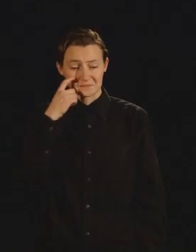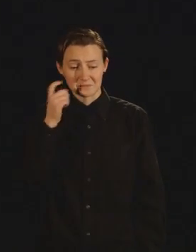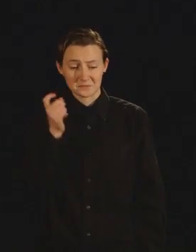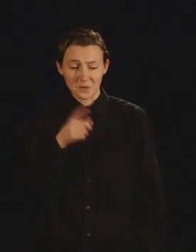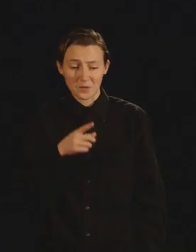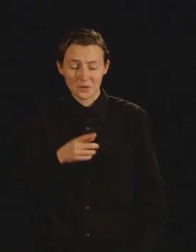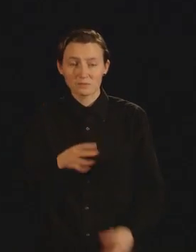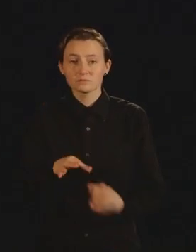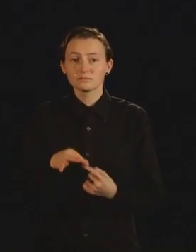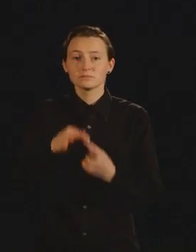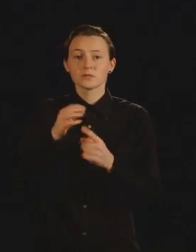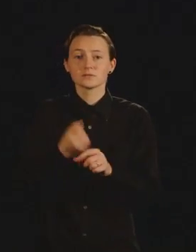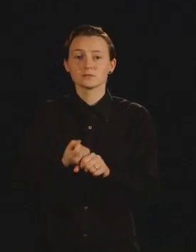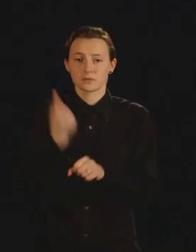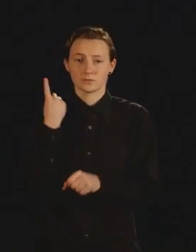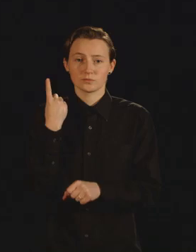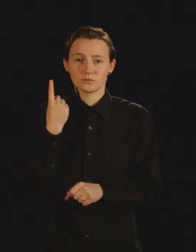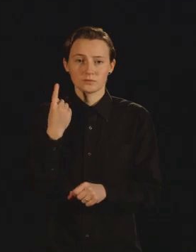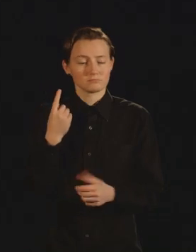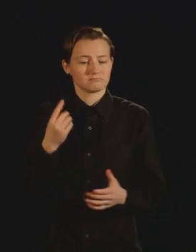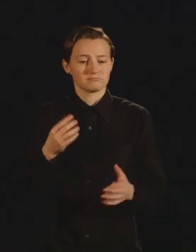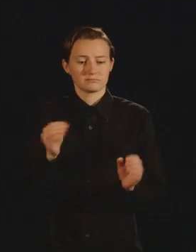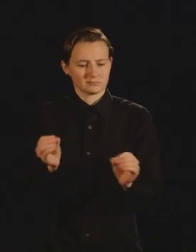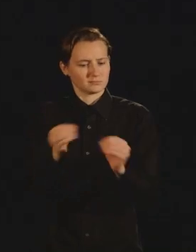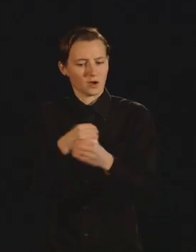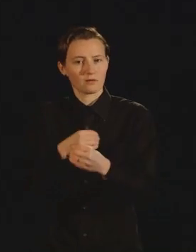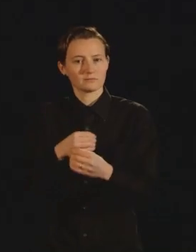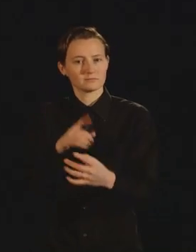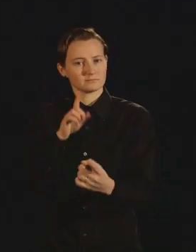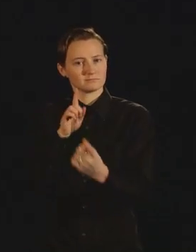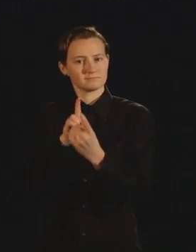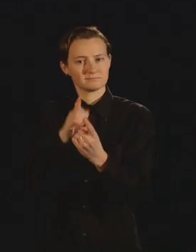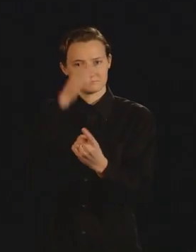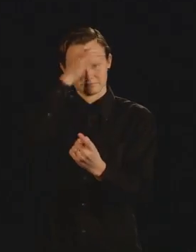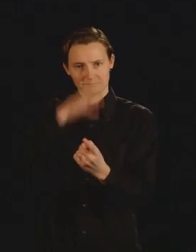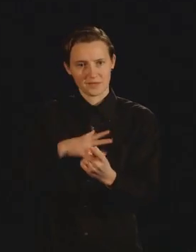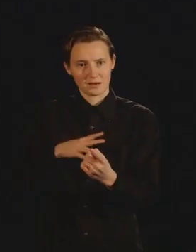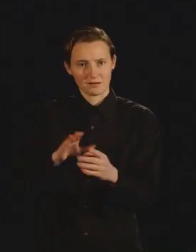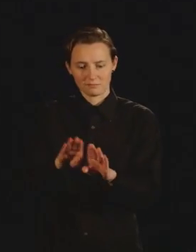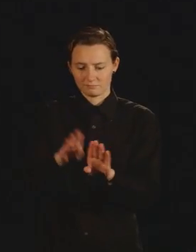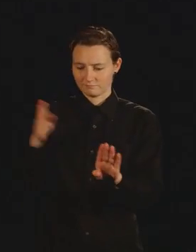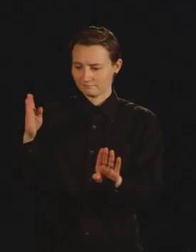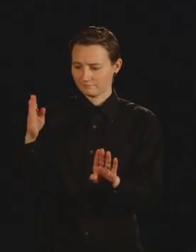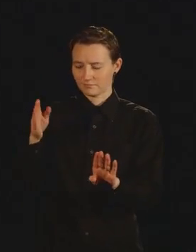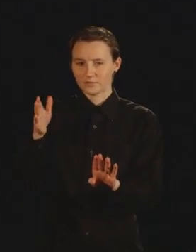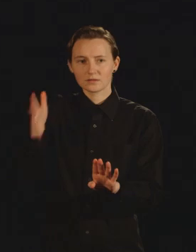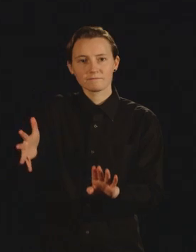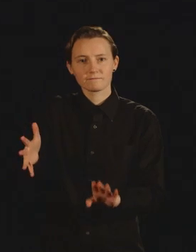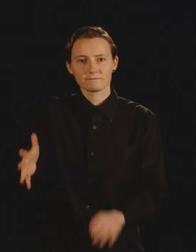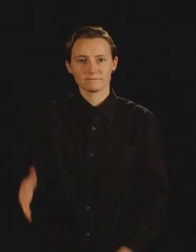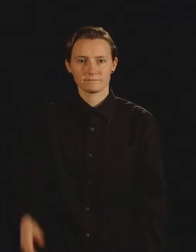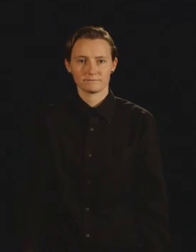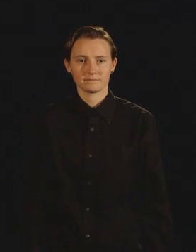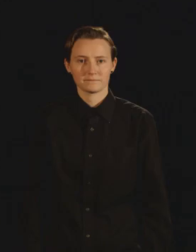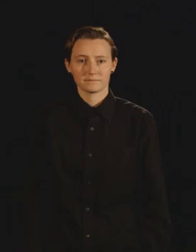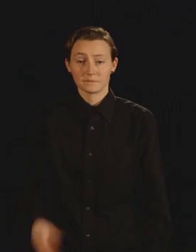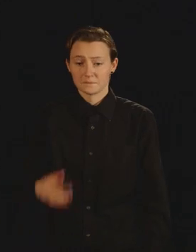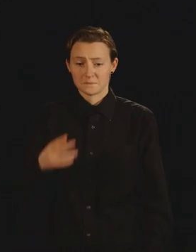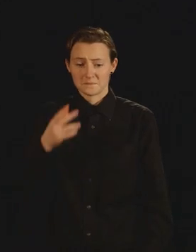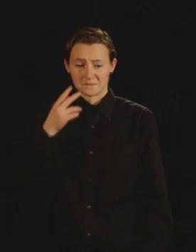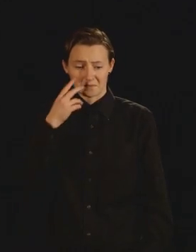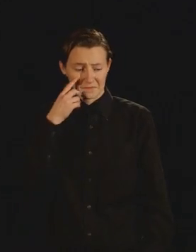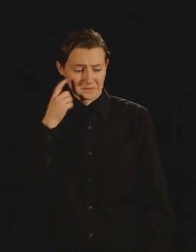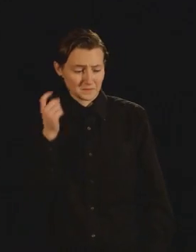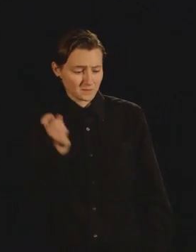I've noticed, especially this last year, that men that I work with increasingly keep the office door open when we meet. And